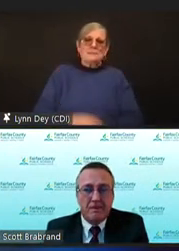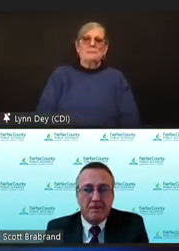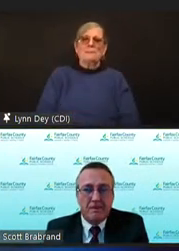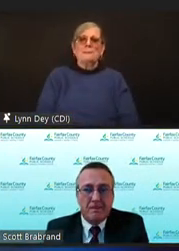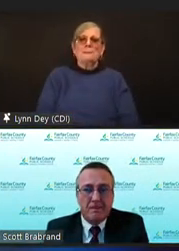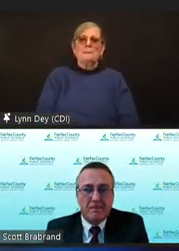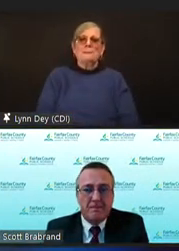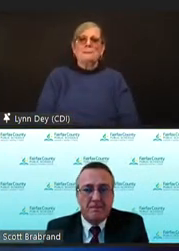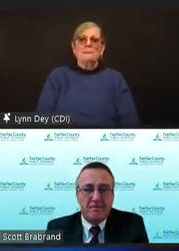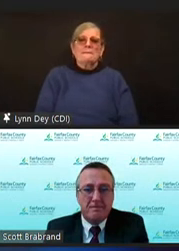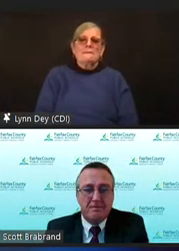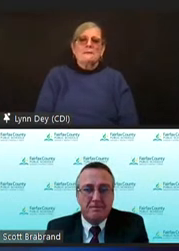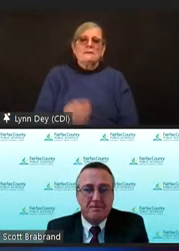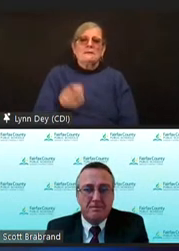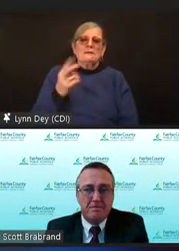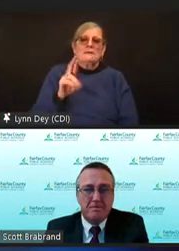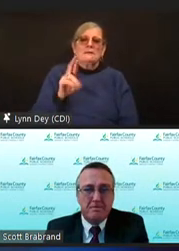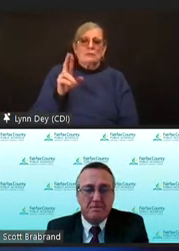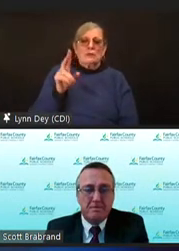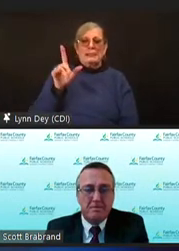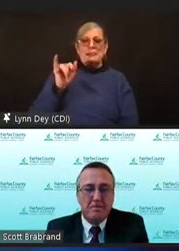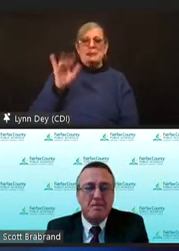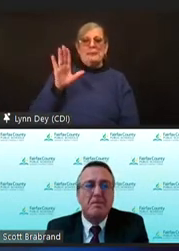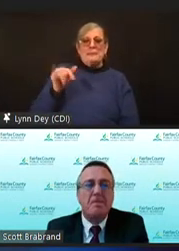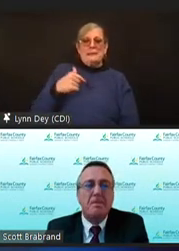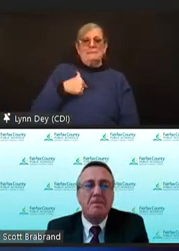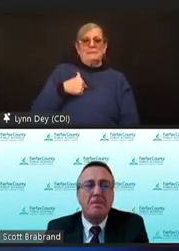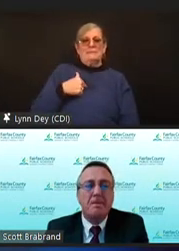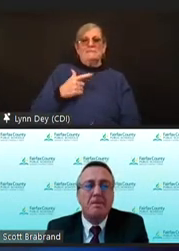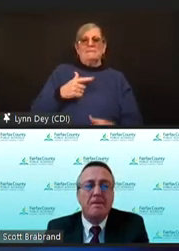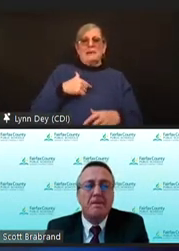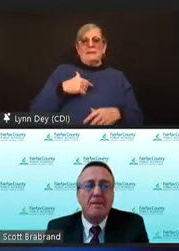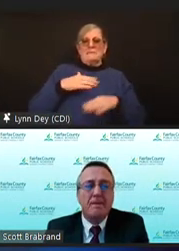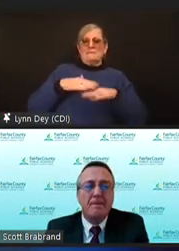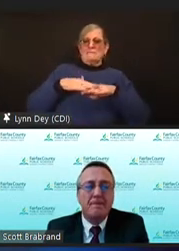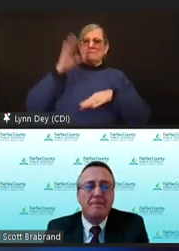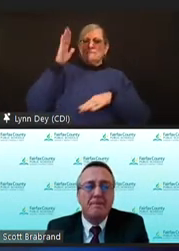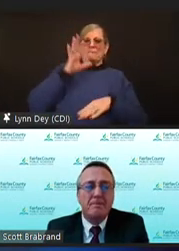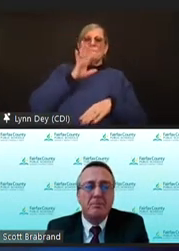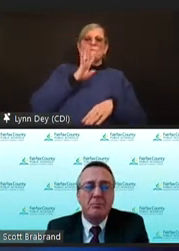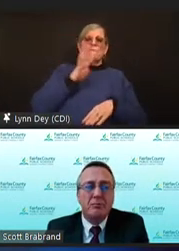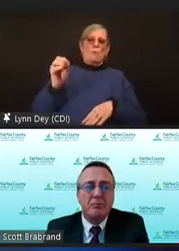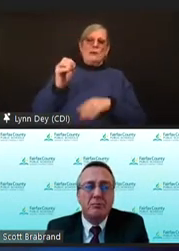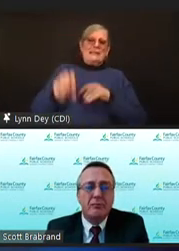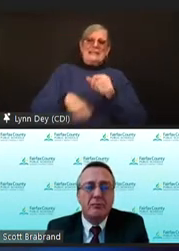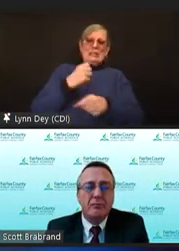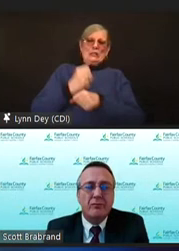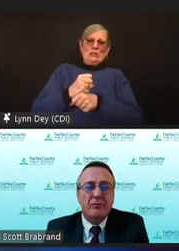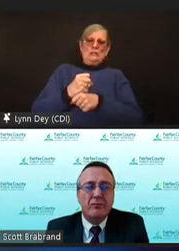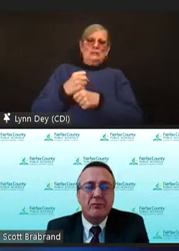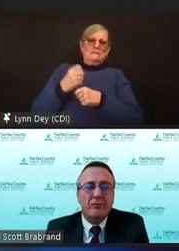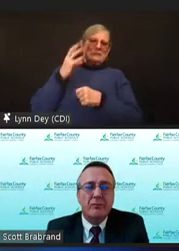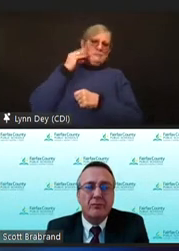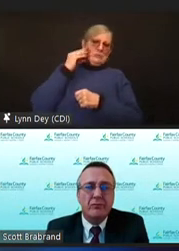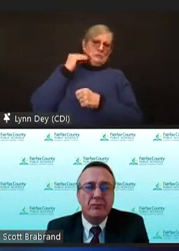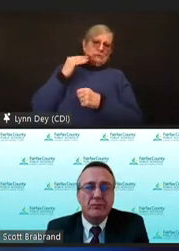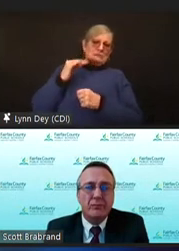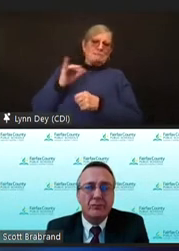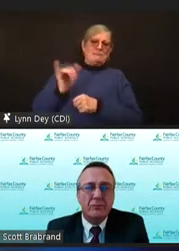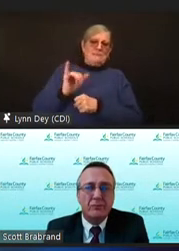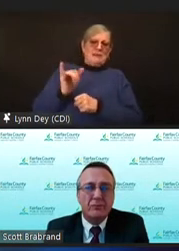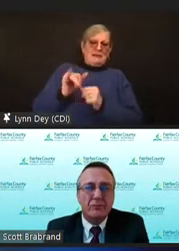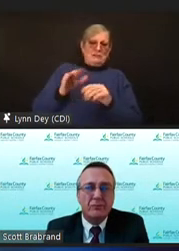has 40 plus years of experience and has been more or less standard in this county